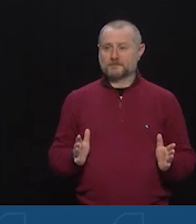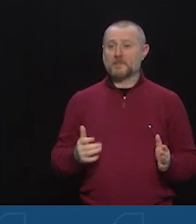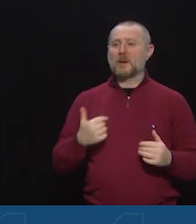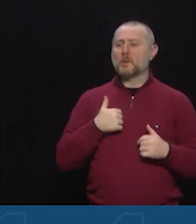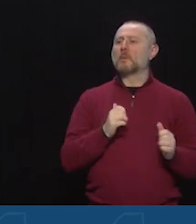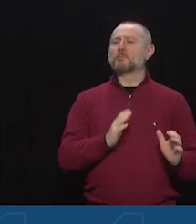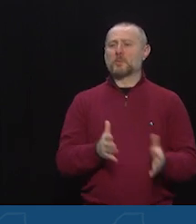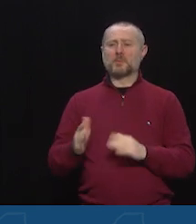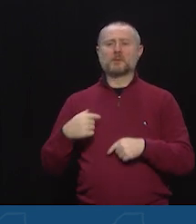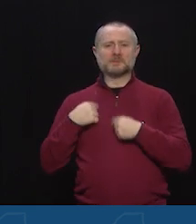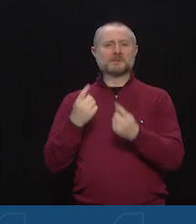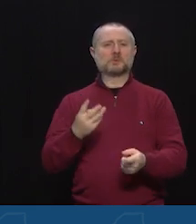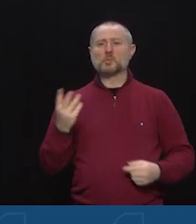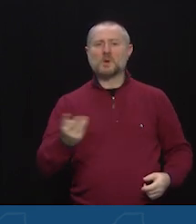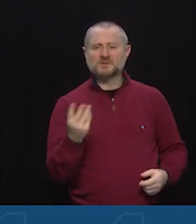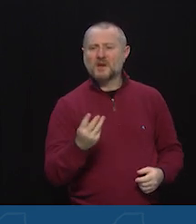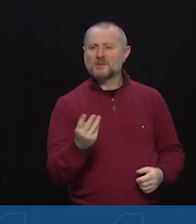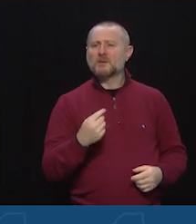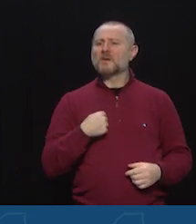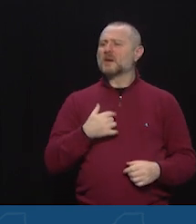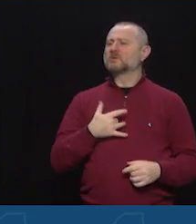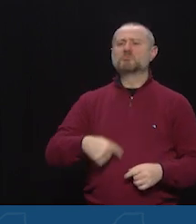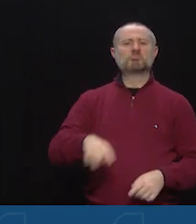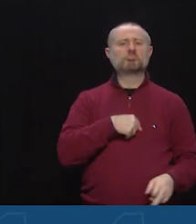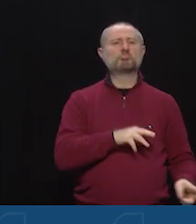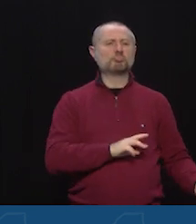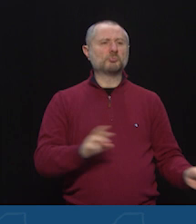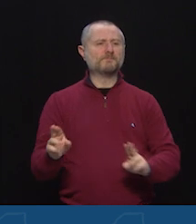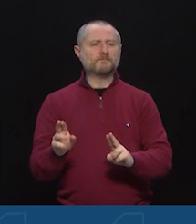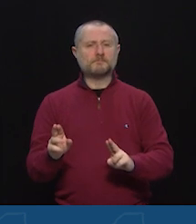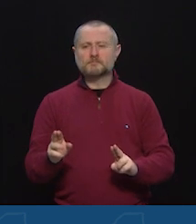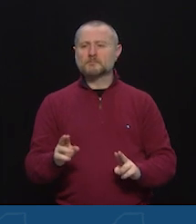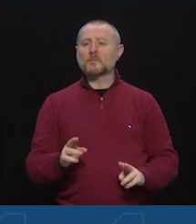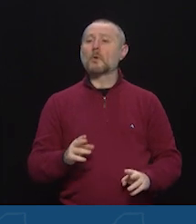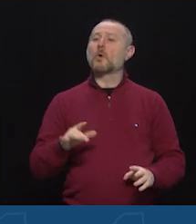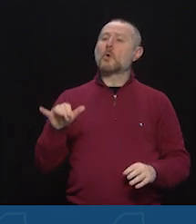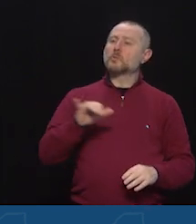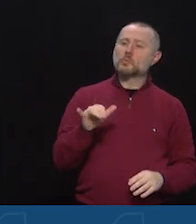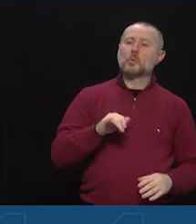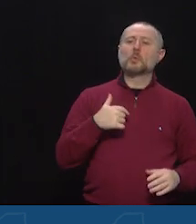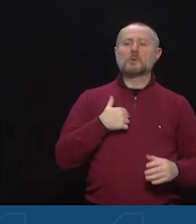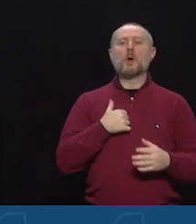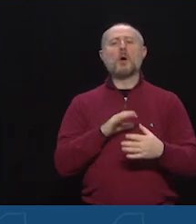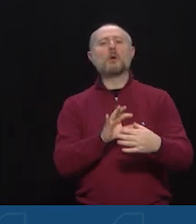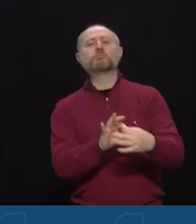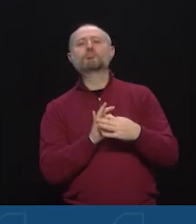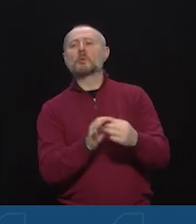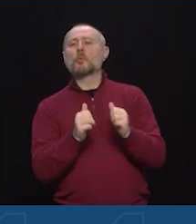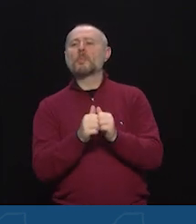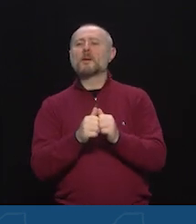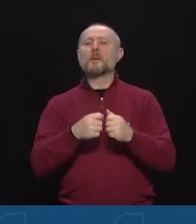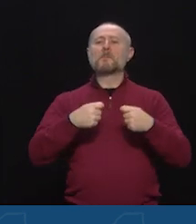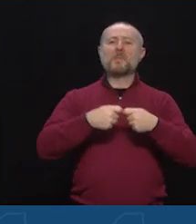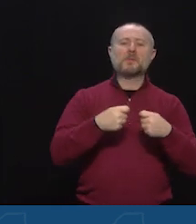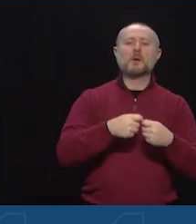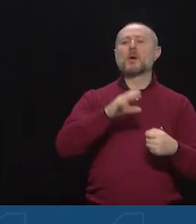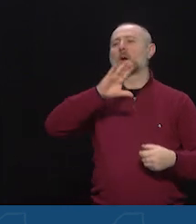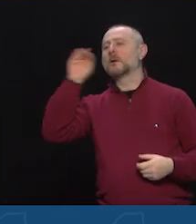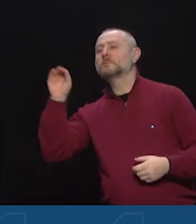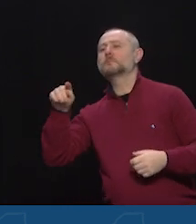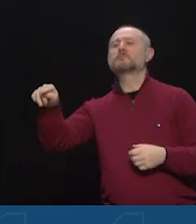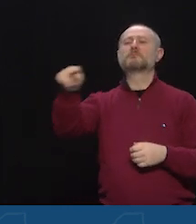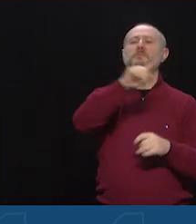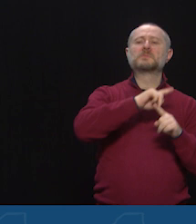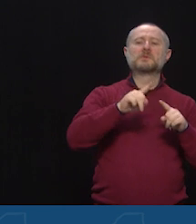ready as we can be, but there's a lot of other dynamics at play here, including our utilities, the salting, getting our crews out, bringing people from other parts